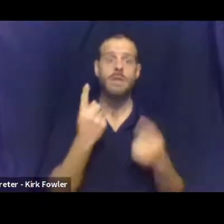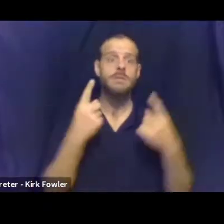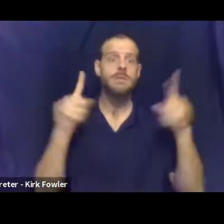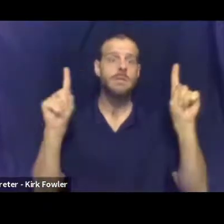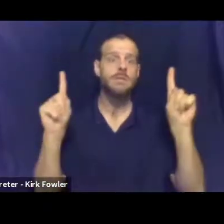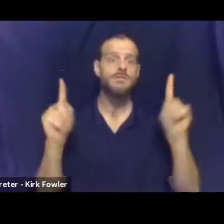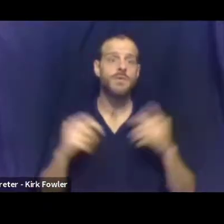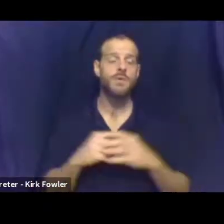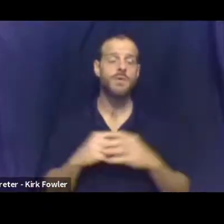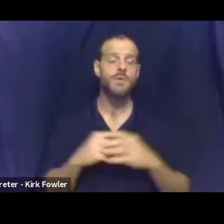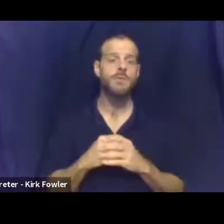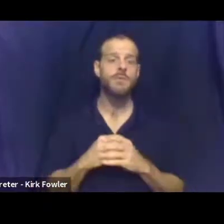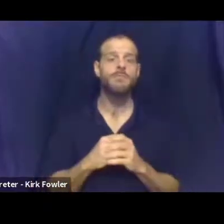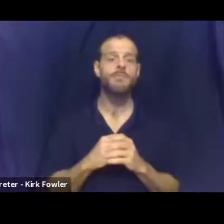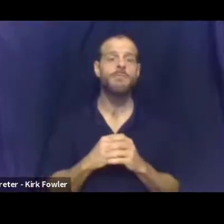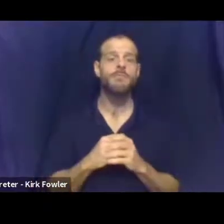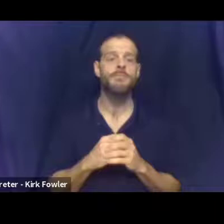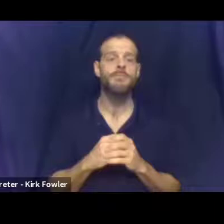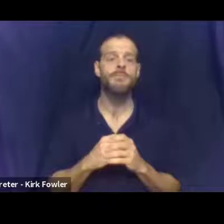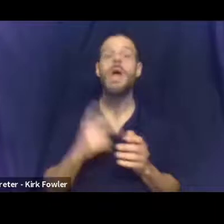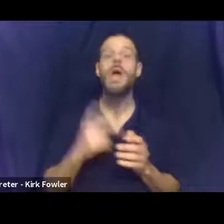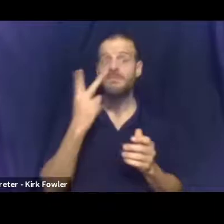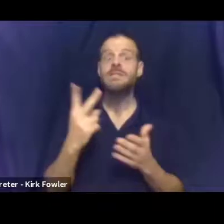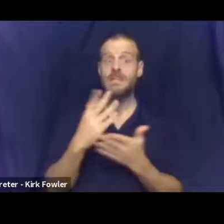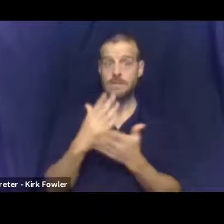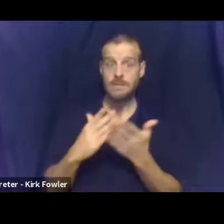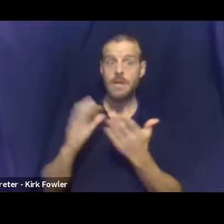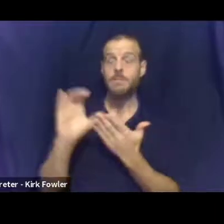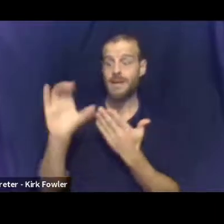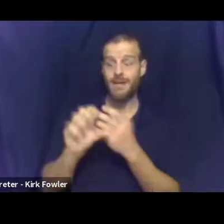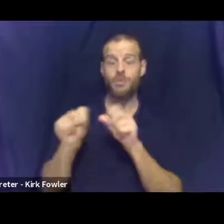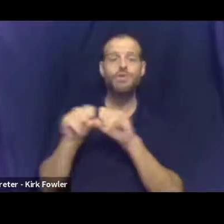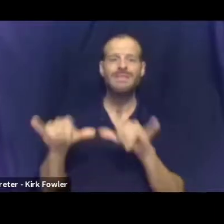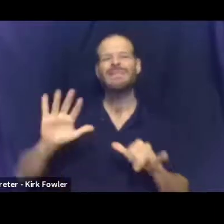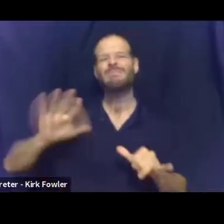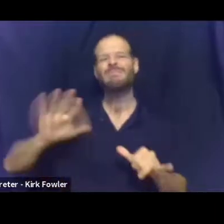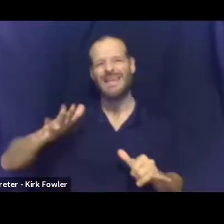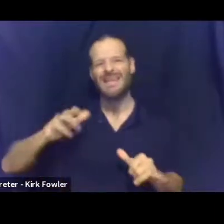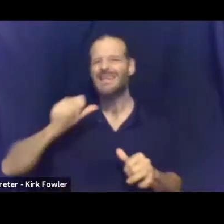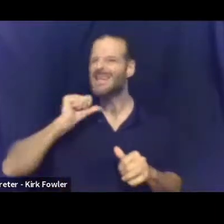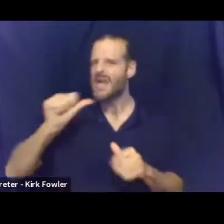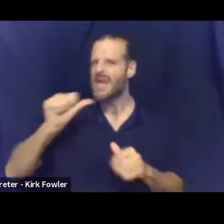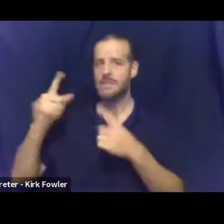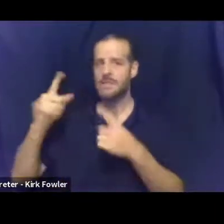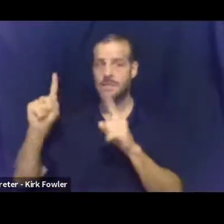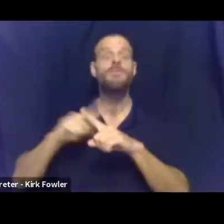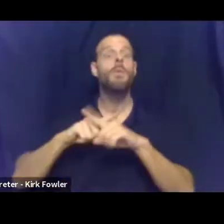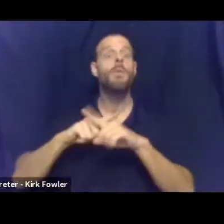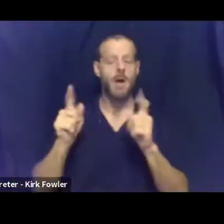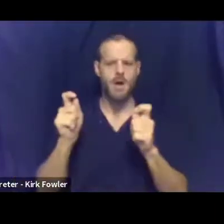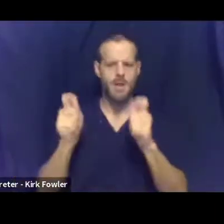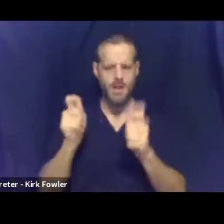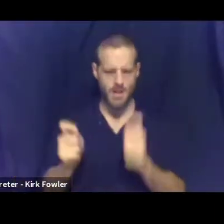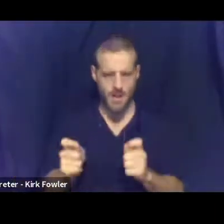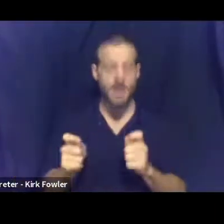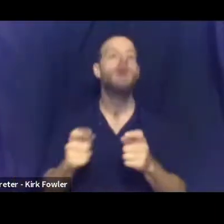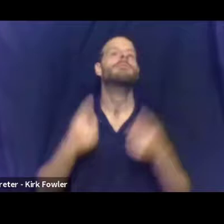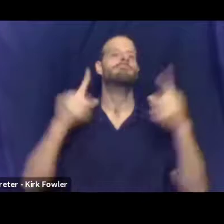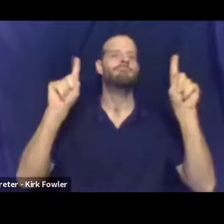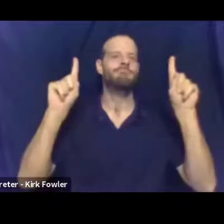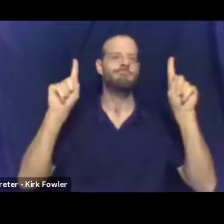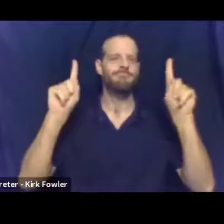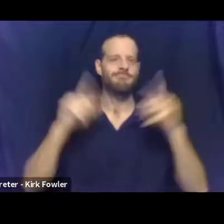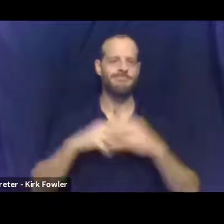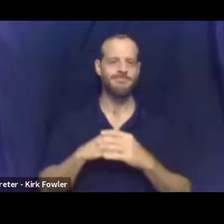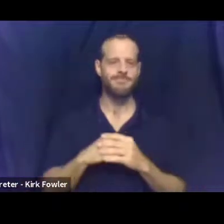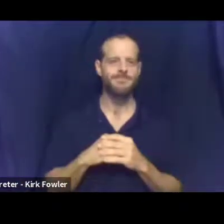seen unsuccessful calendar systems, but that's because they haven't been implemented with consistency and fidelity. So, um, just keeping that in mind